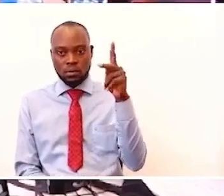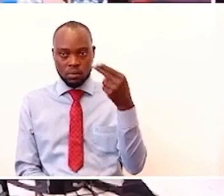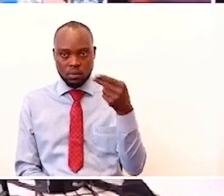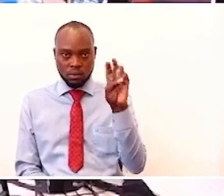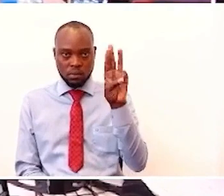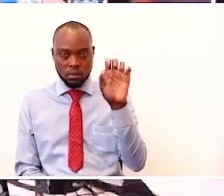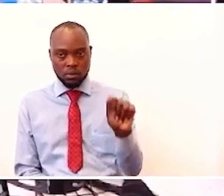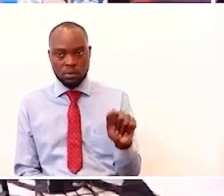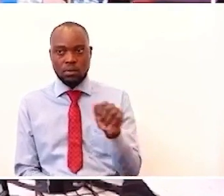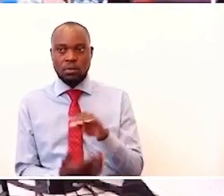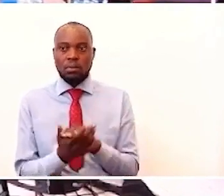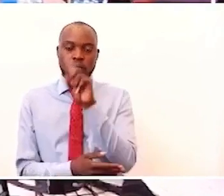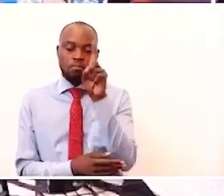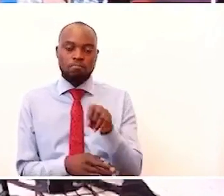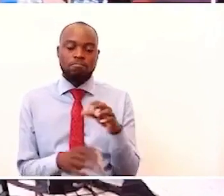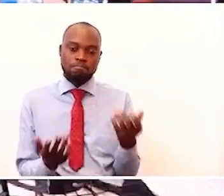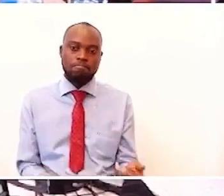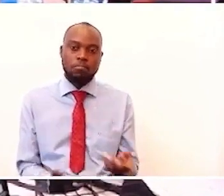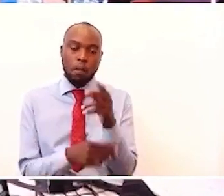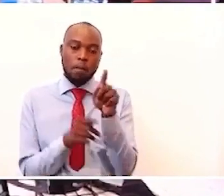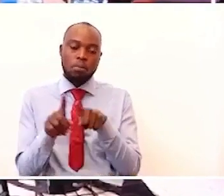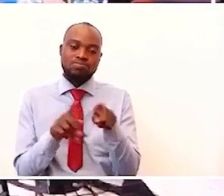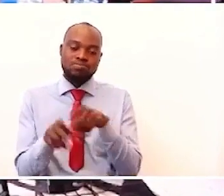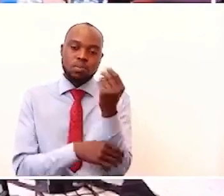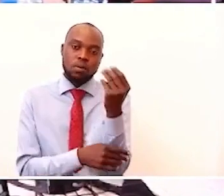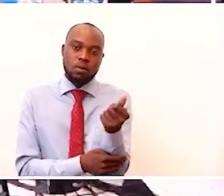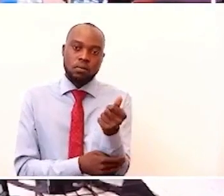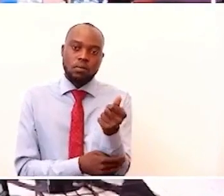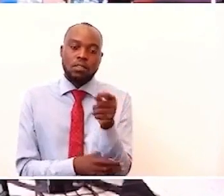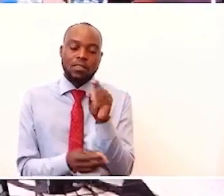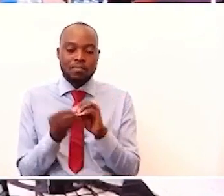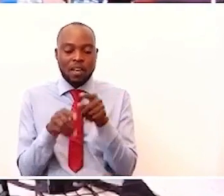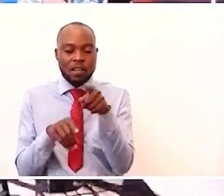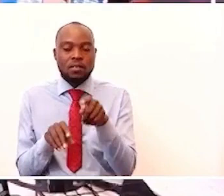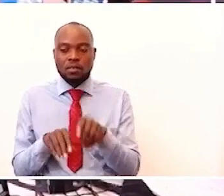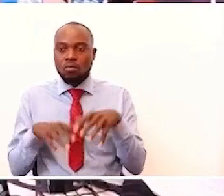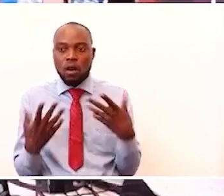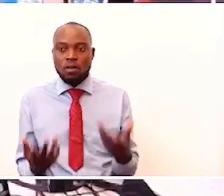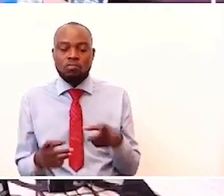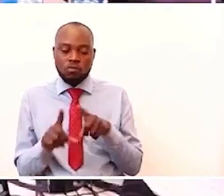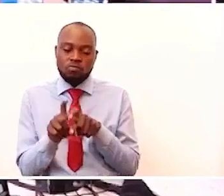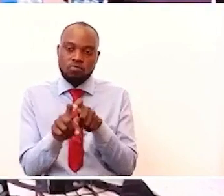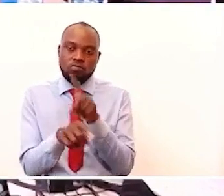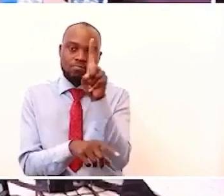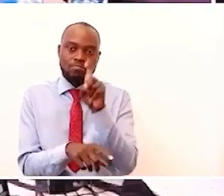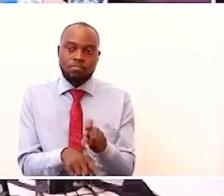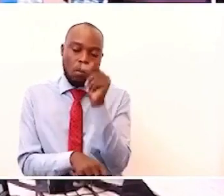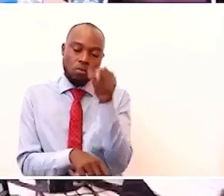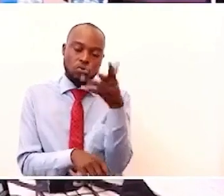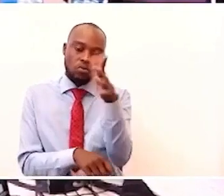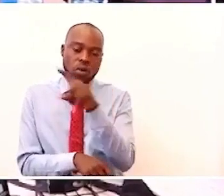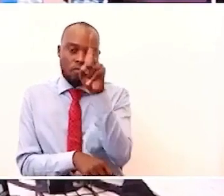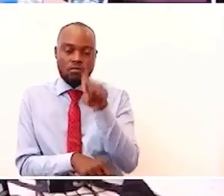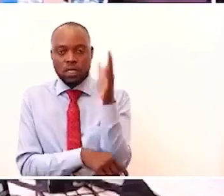really surrounds the political economy of public debt. How do we unbundle this? And it follows the question the gentleman asked,